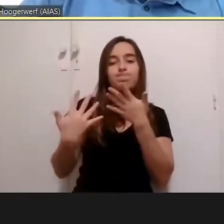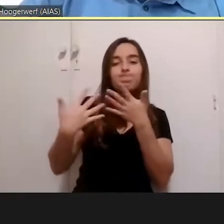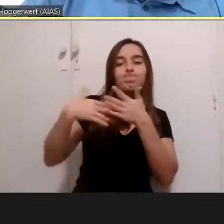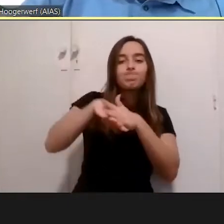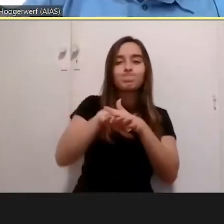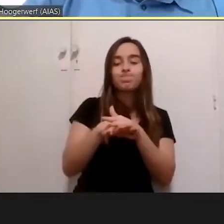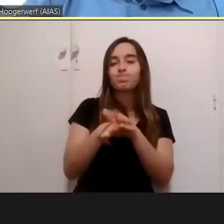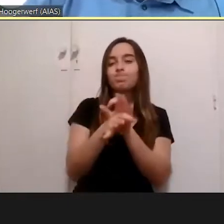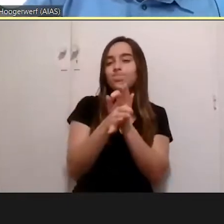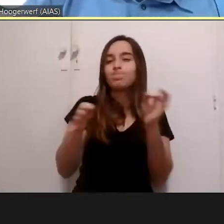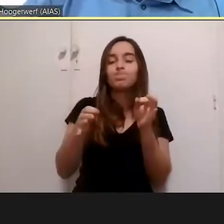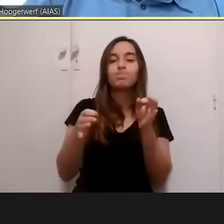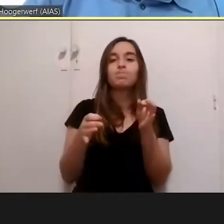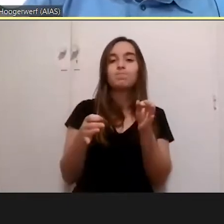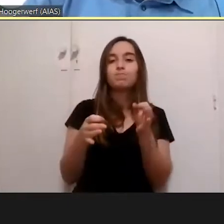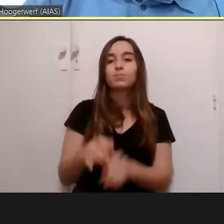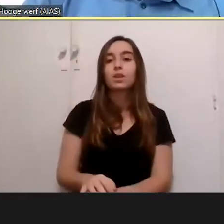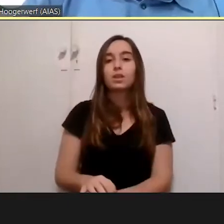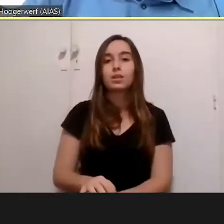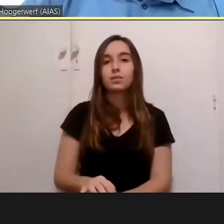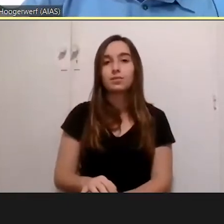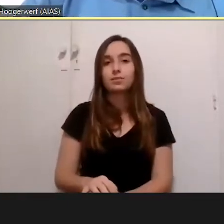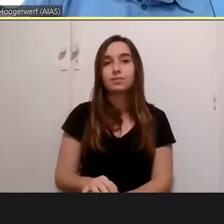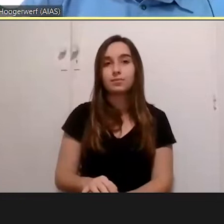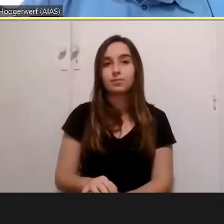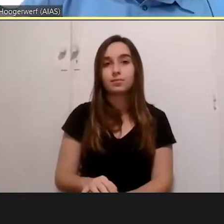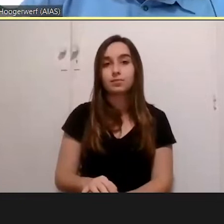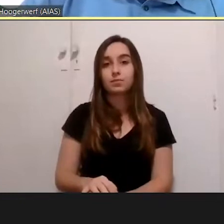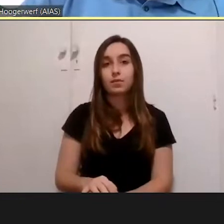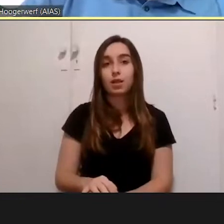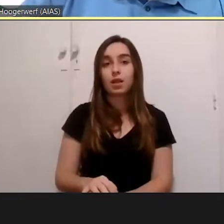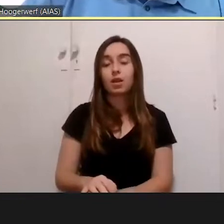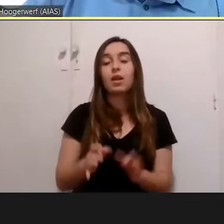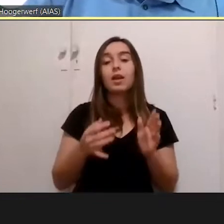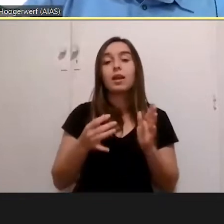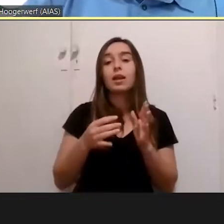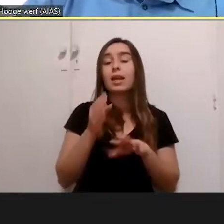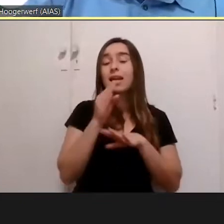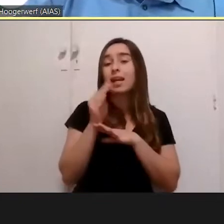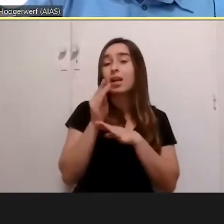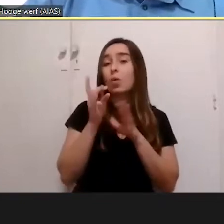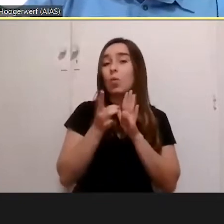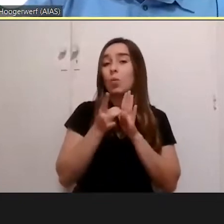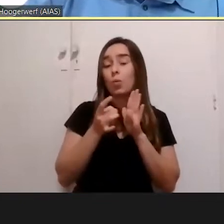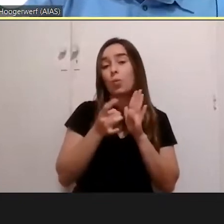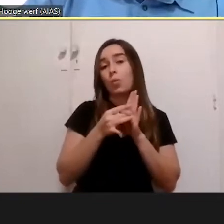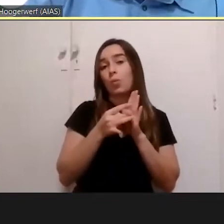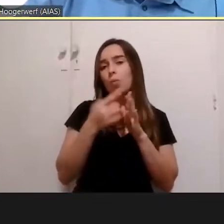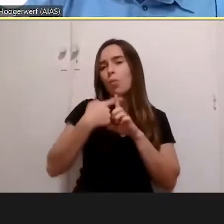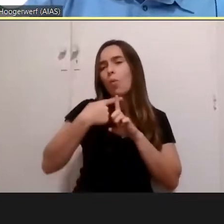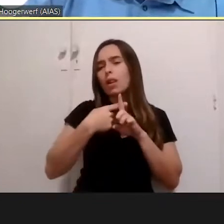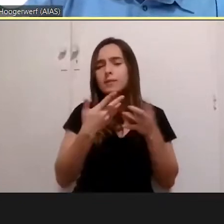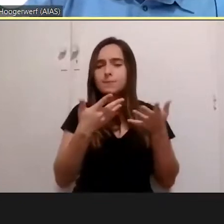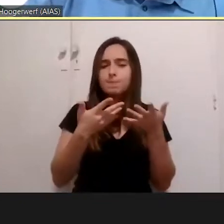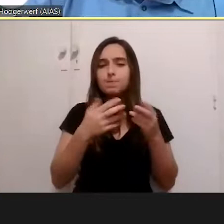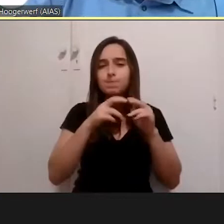starting from the person, of course. The quality of care to continue, or to even improve the quality of what is delivered and the life of